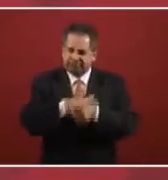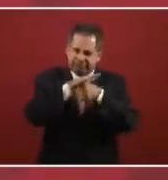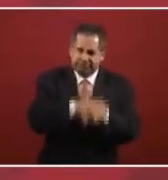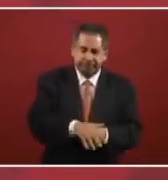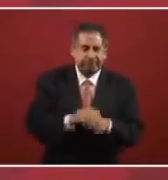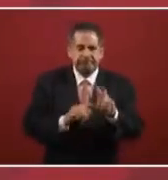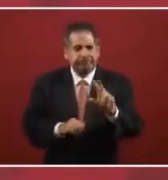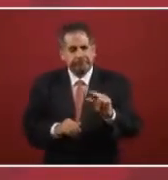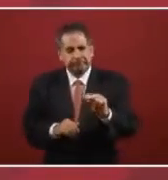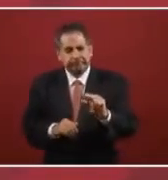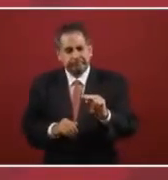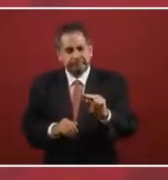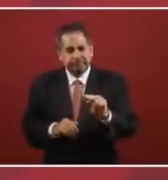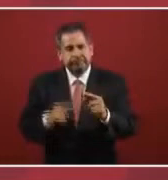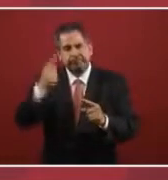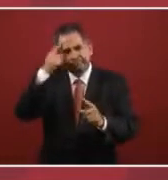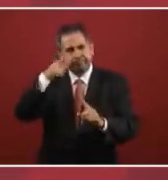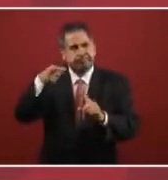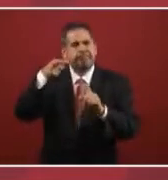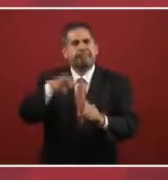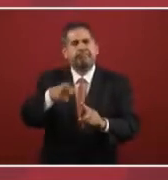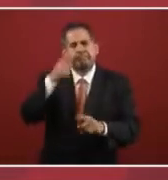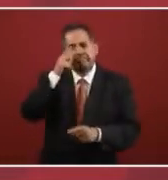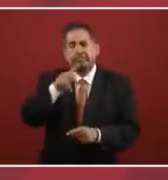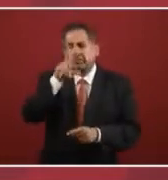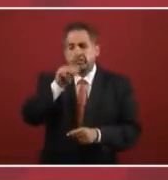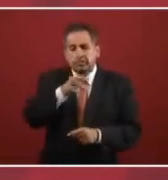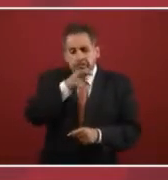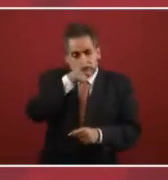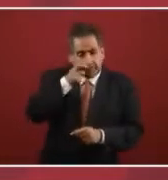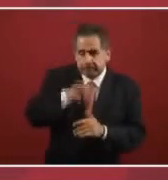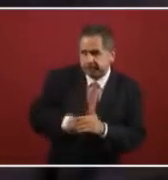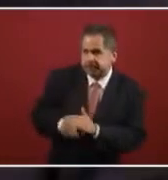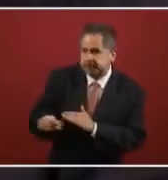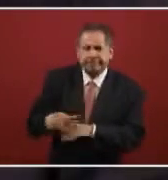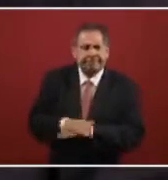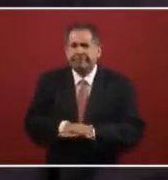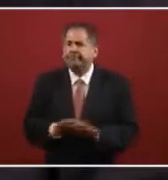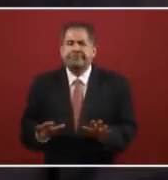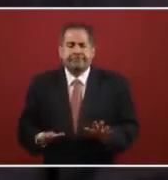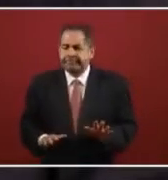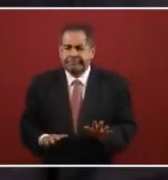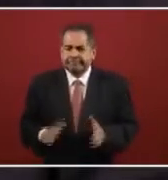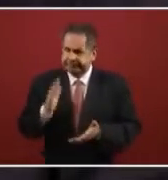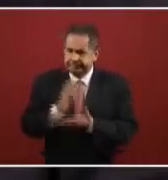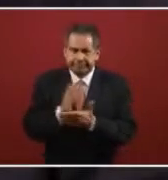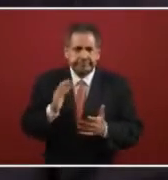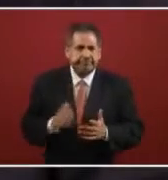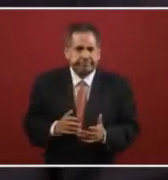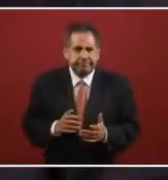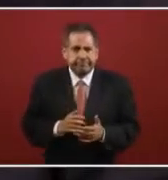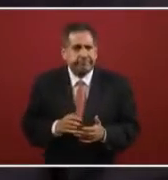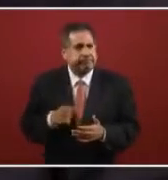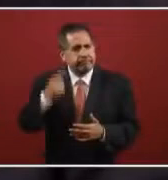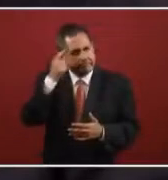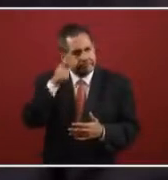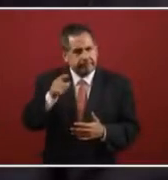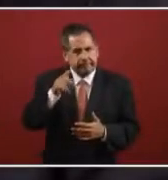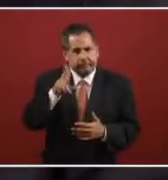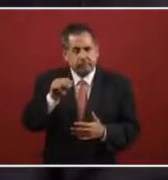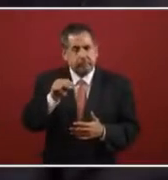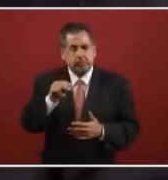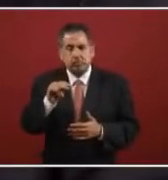liberties. es para que It's to no haya sobornos, that there not be que no what do you call it,